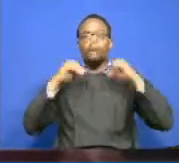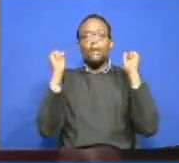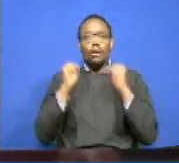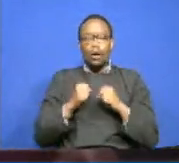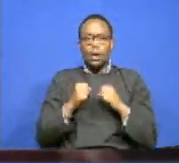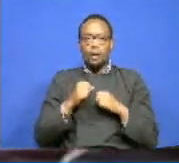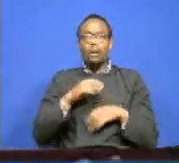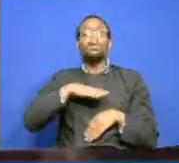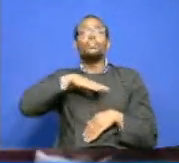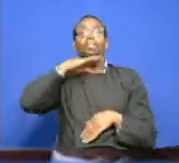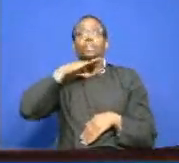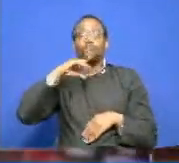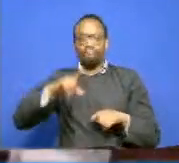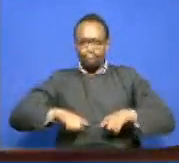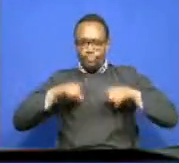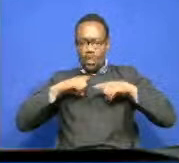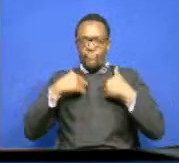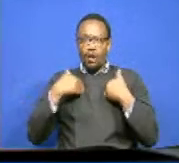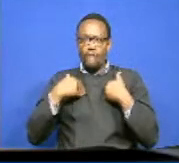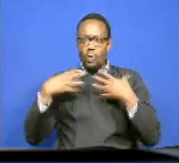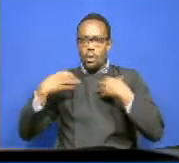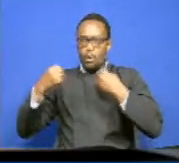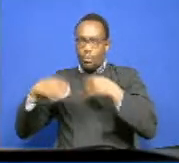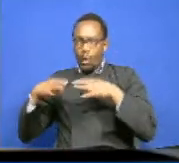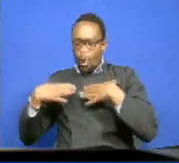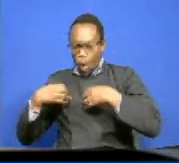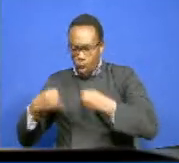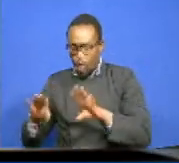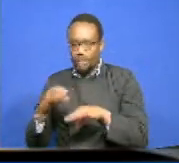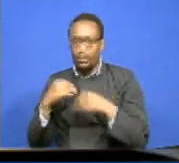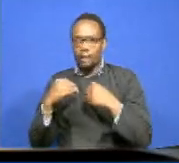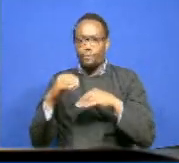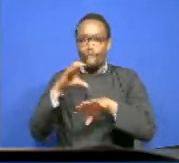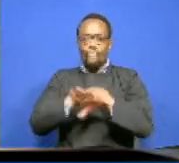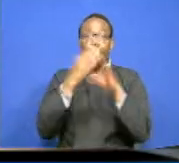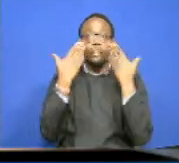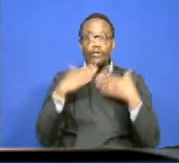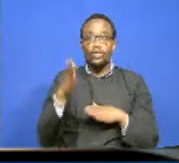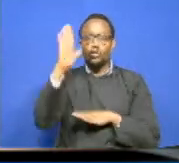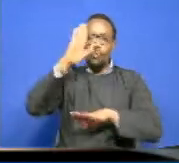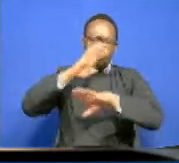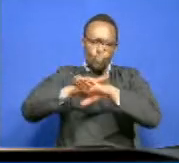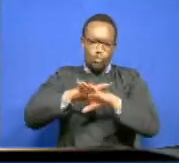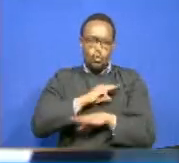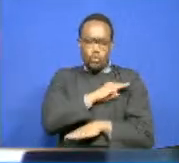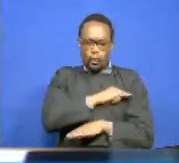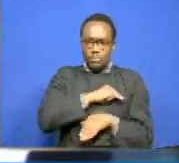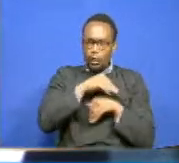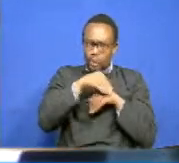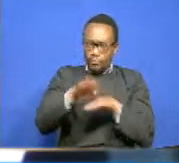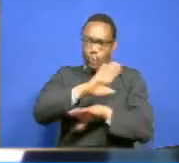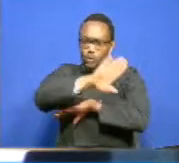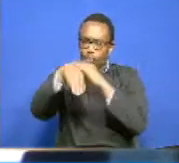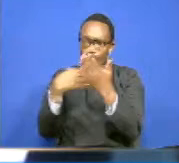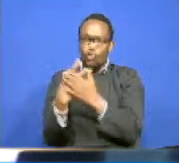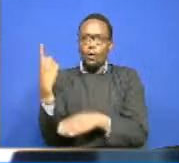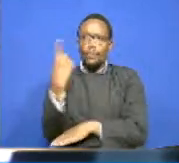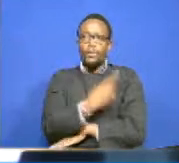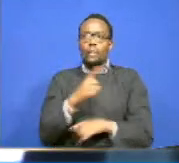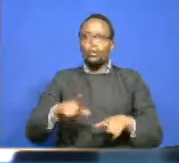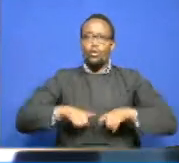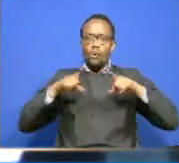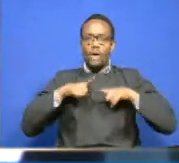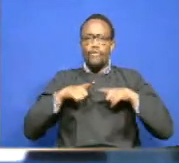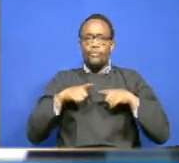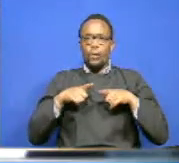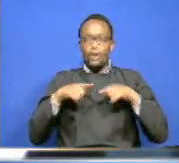The dead are alive, the lost are found. His goodness and mercy will follow you all the days of your life, and you live